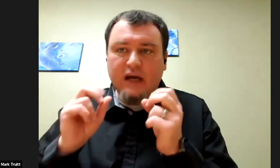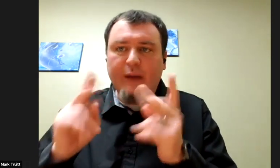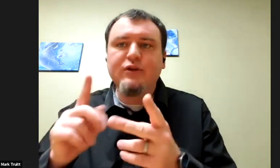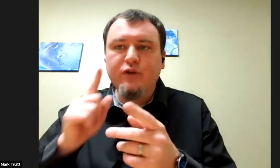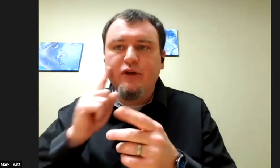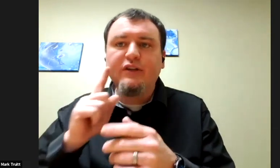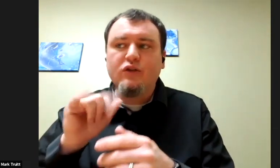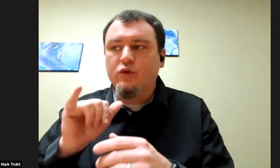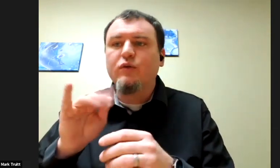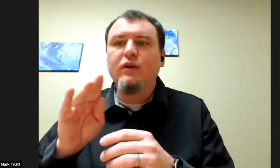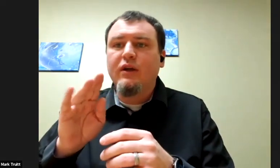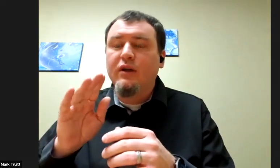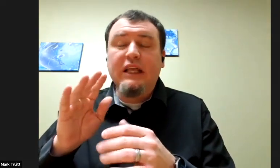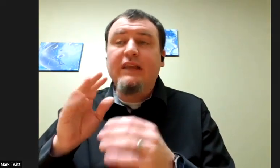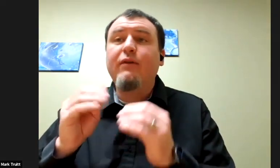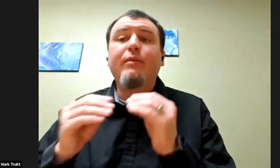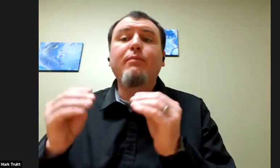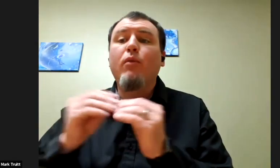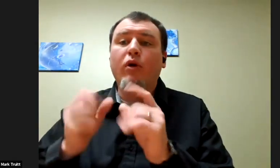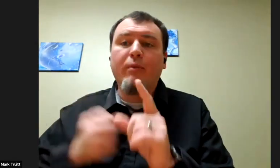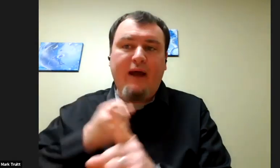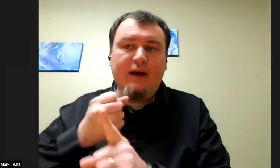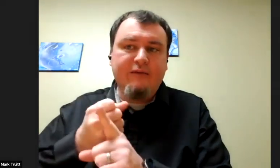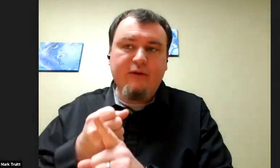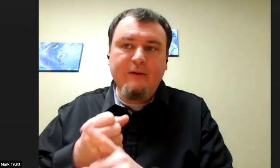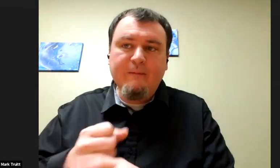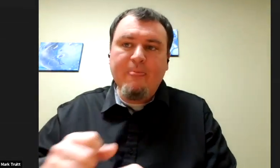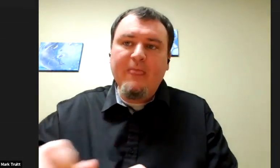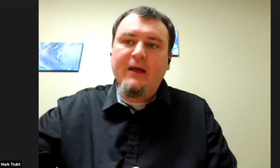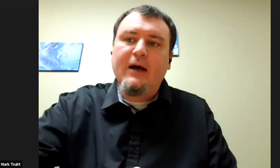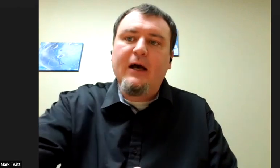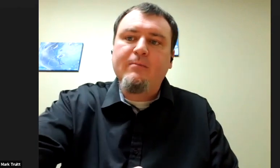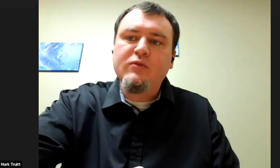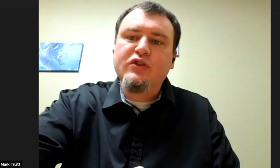excuse. It's an opportunity to even be more impactful.